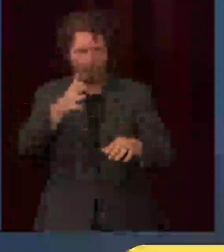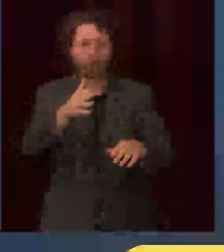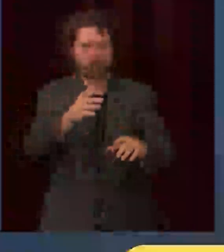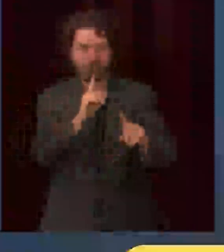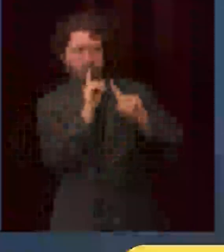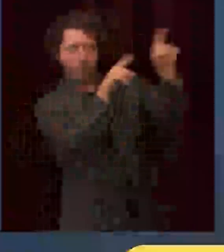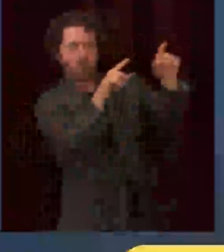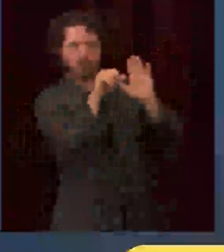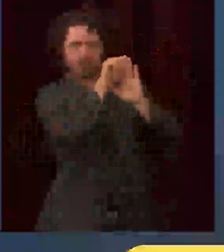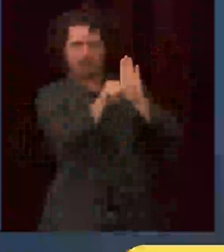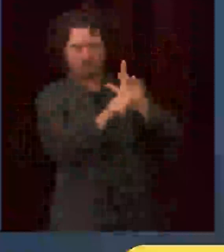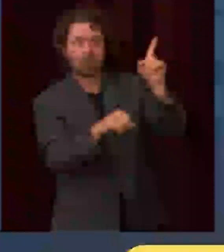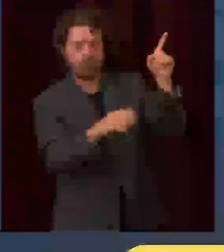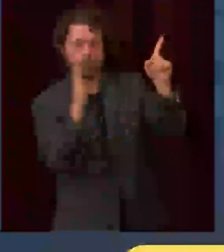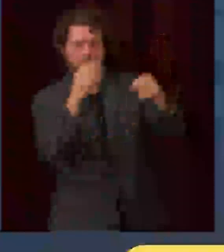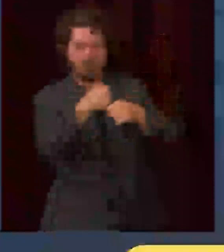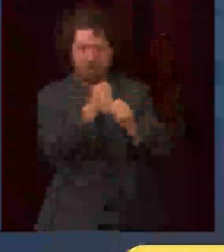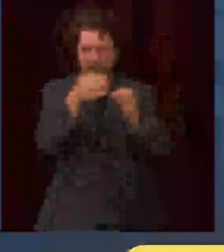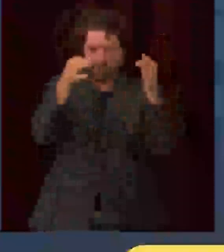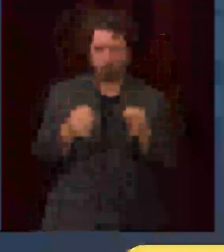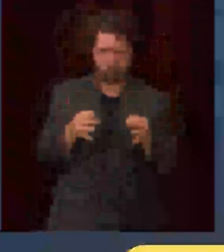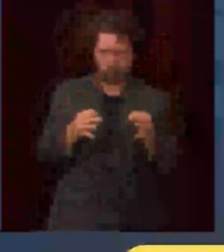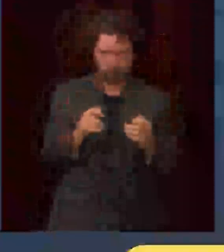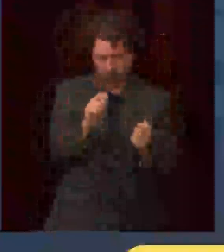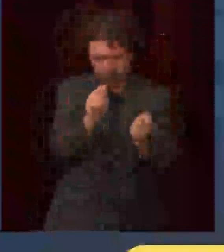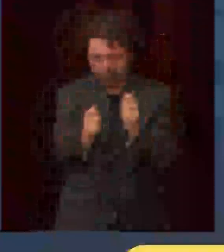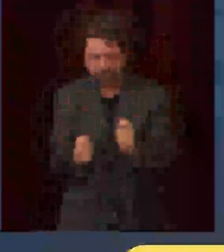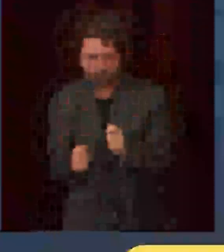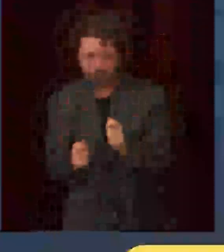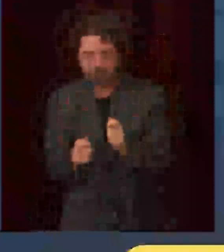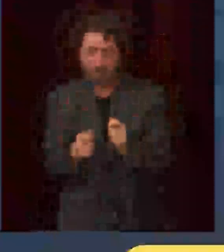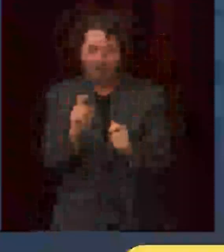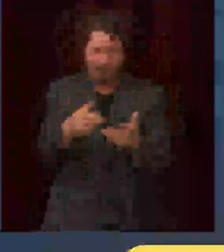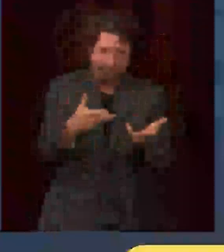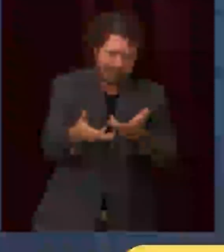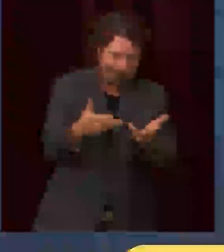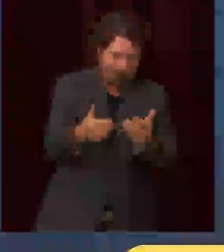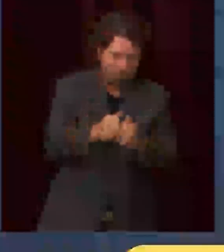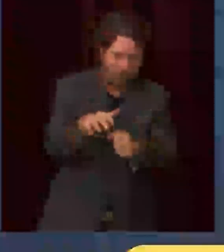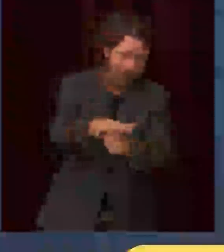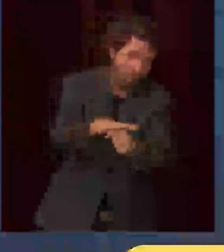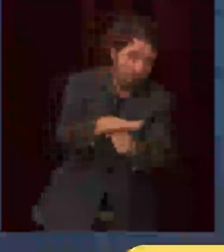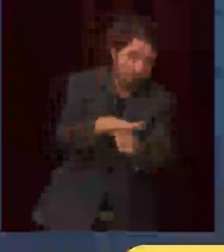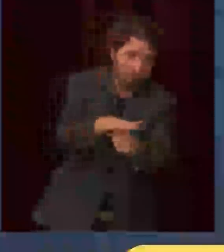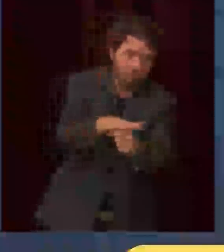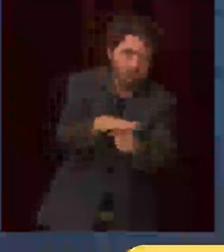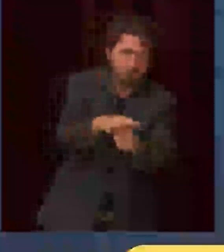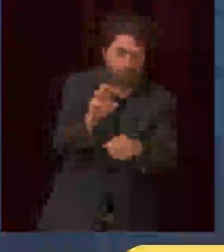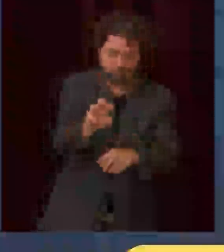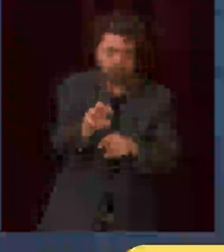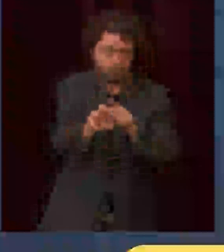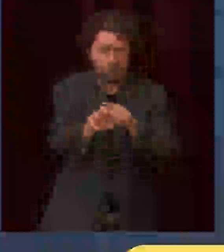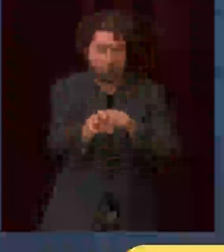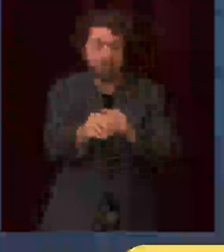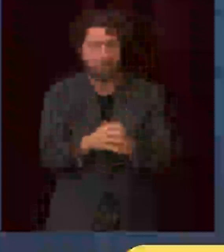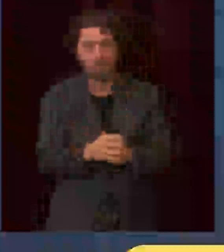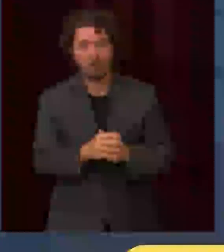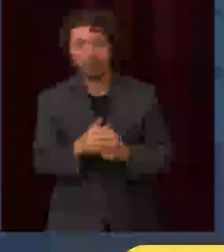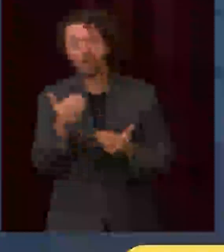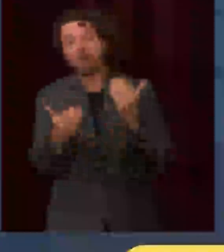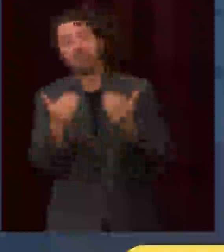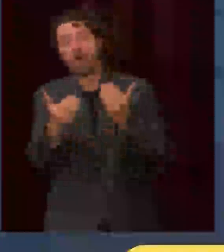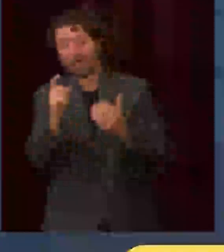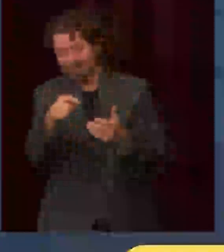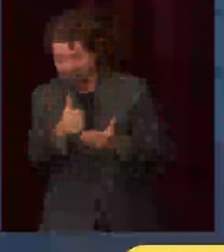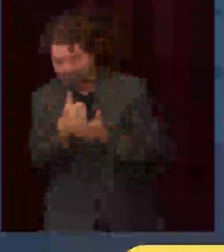issue, understanding what might be done to further suppress the virus, and there will be very much